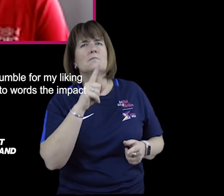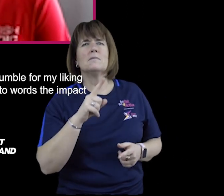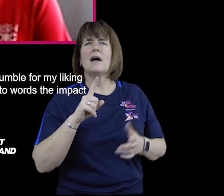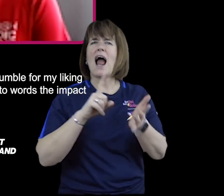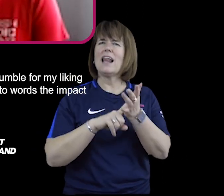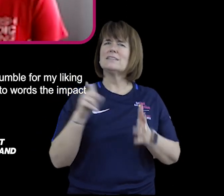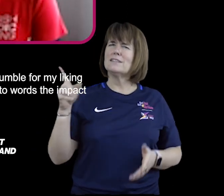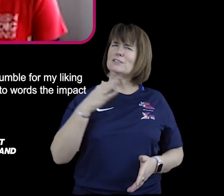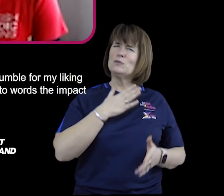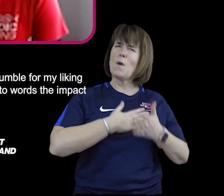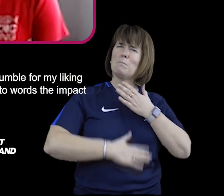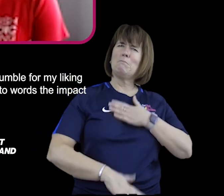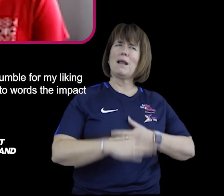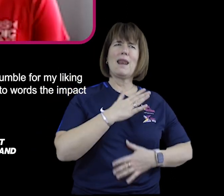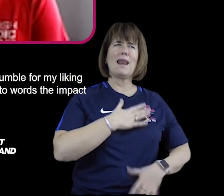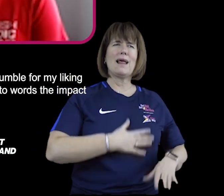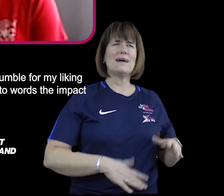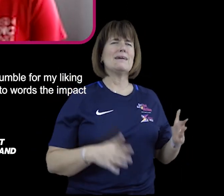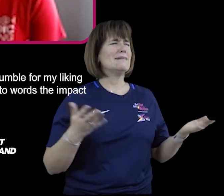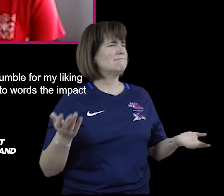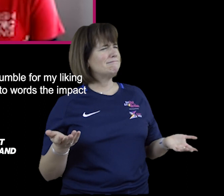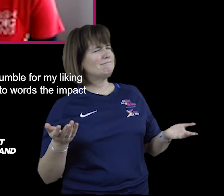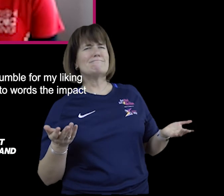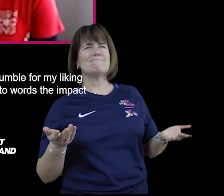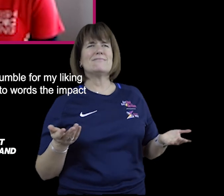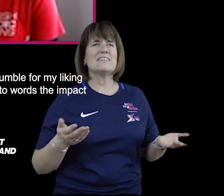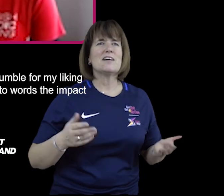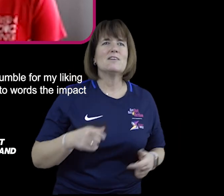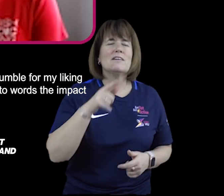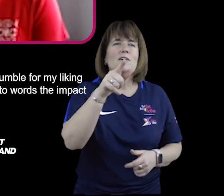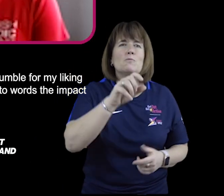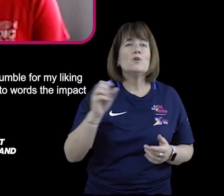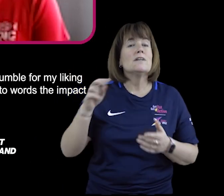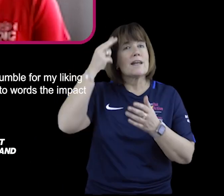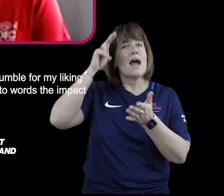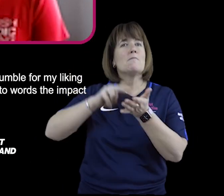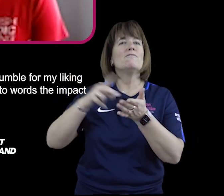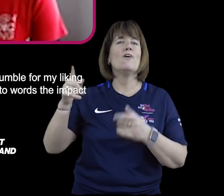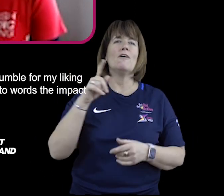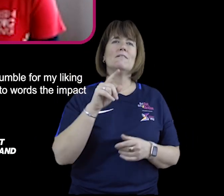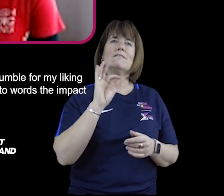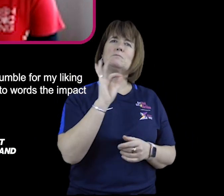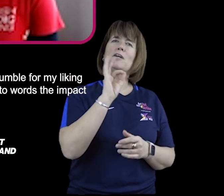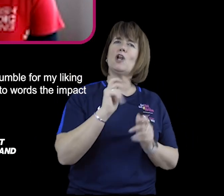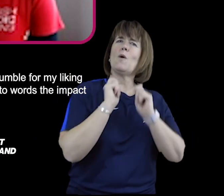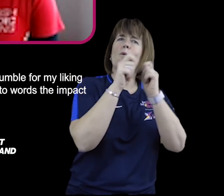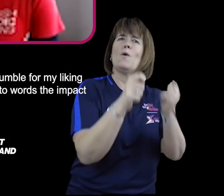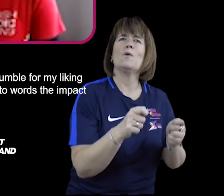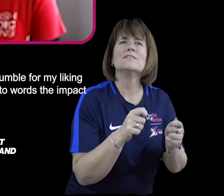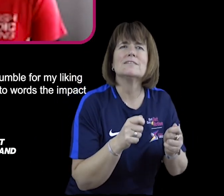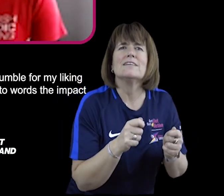Alyson's being far too humble for my liking here. You put her forward for this very special award. Just